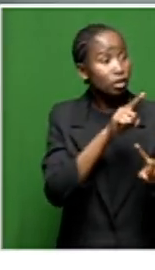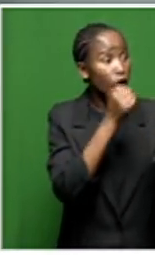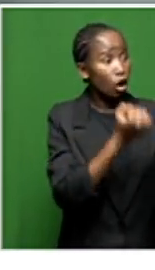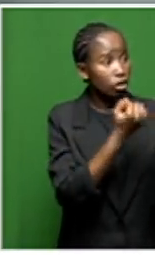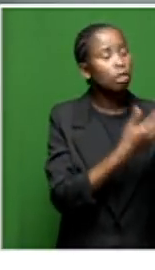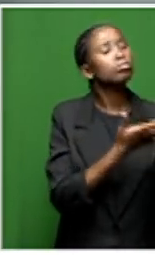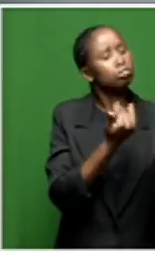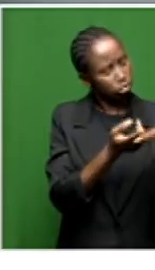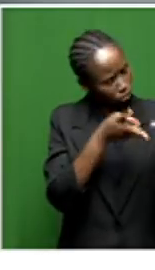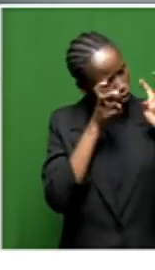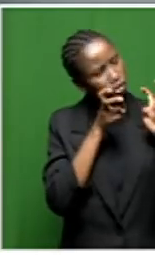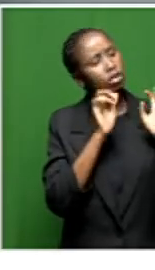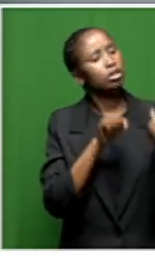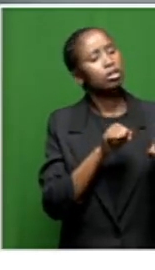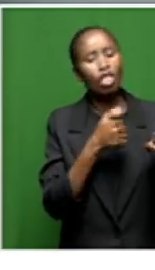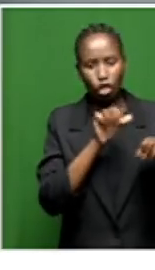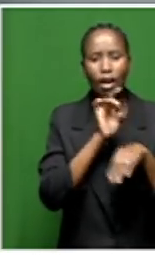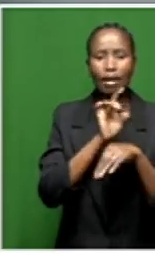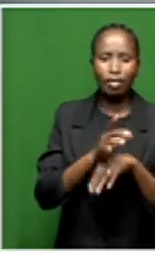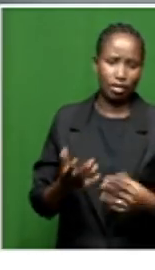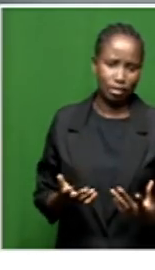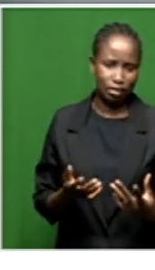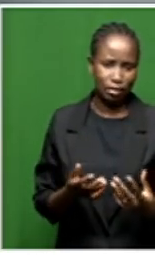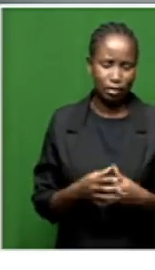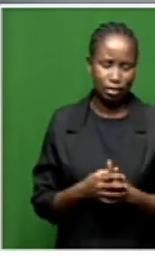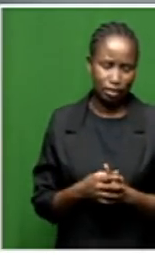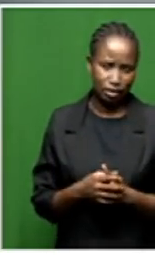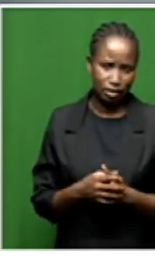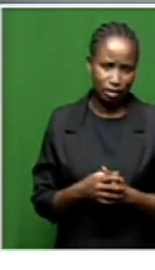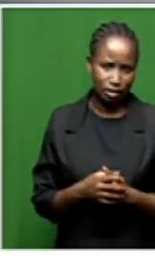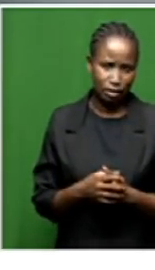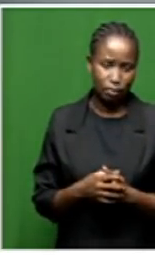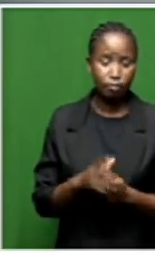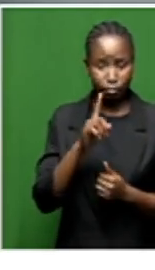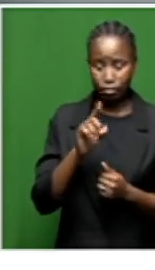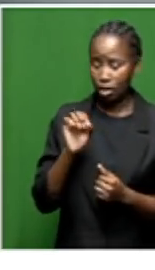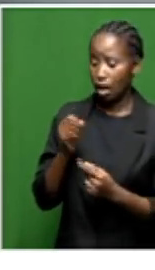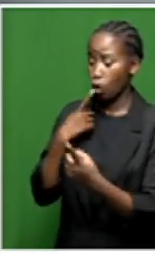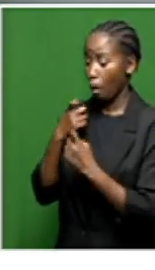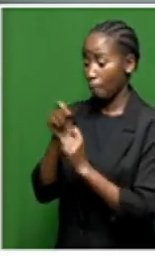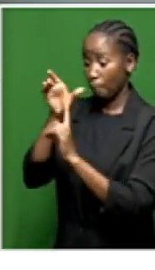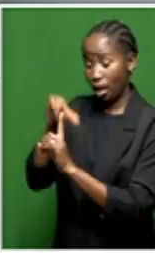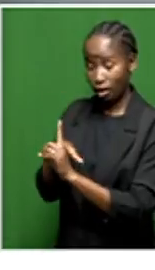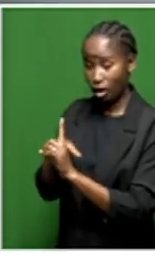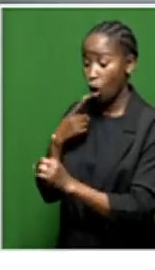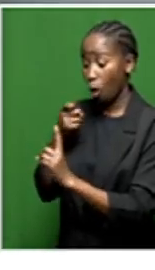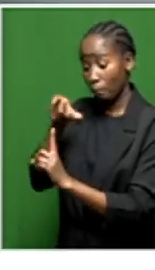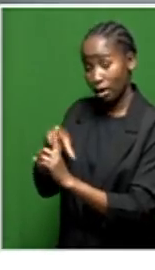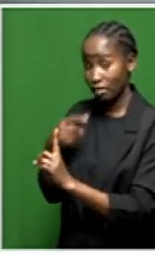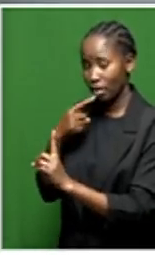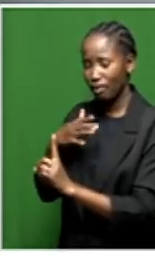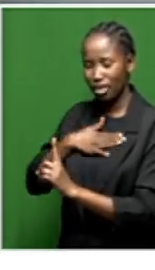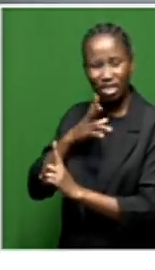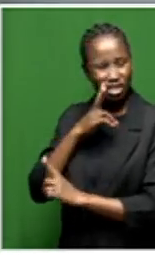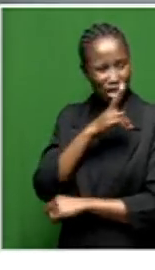listen and give direction. And then as a complainant, if you feel that the decision by